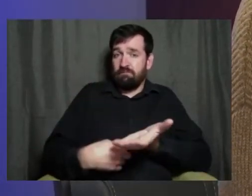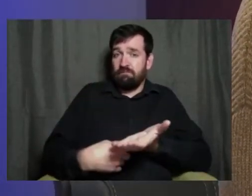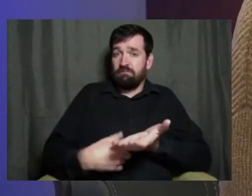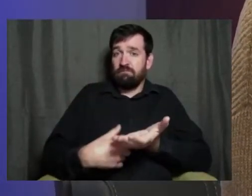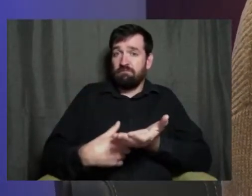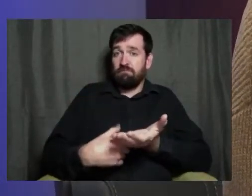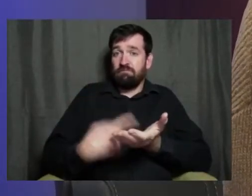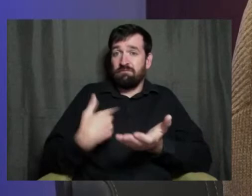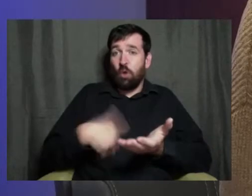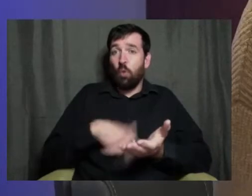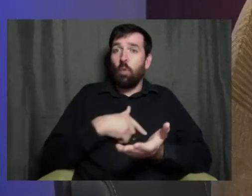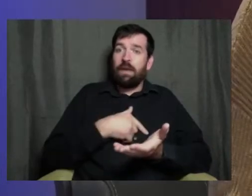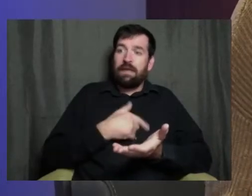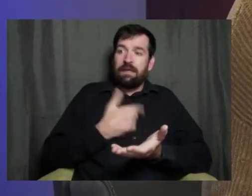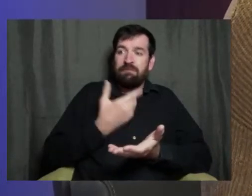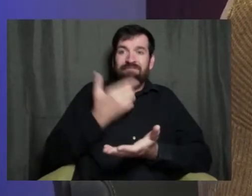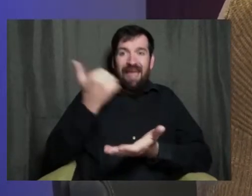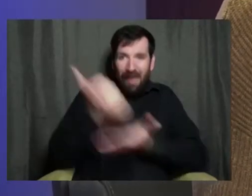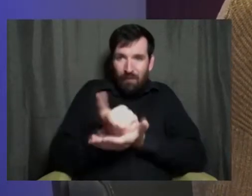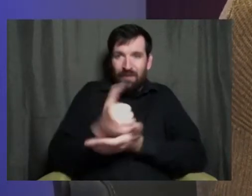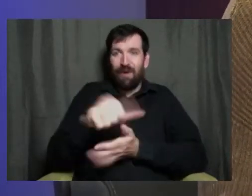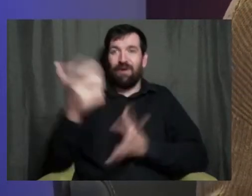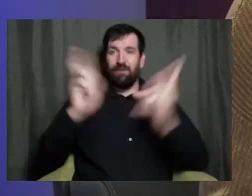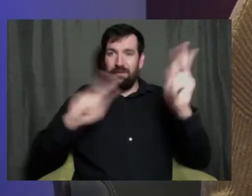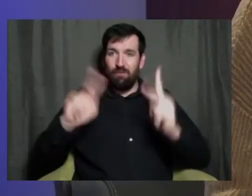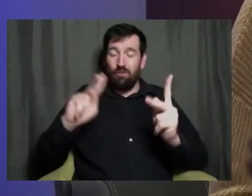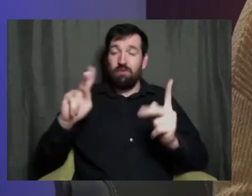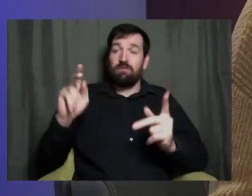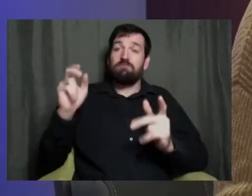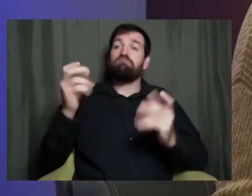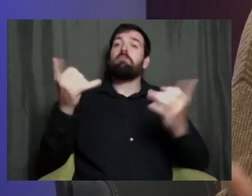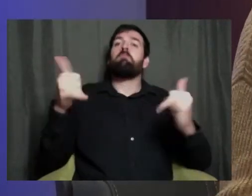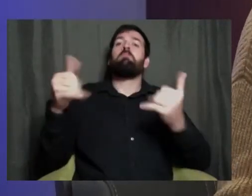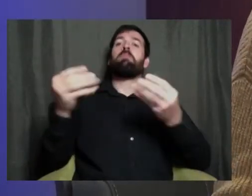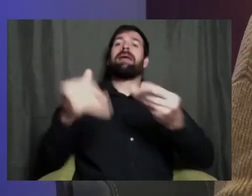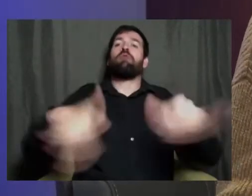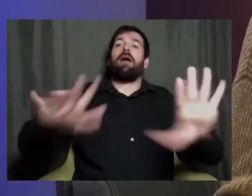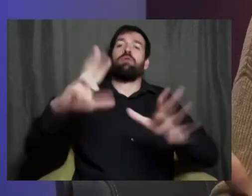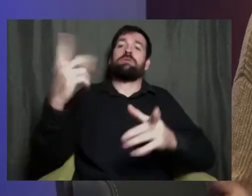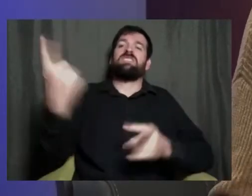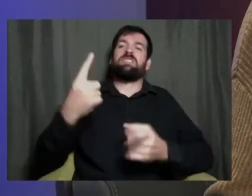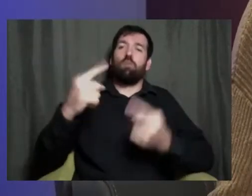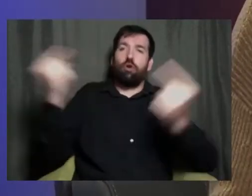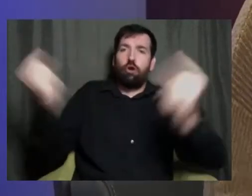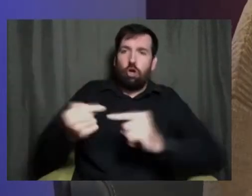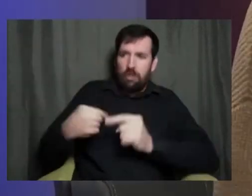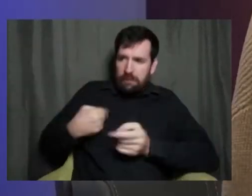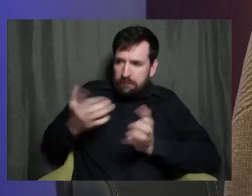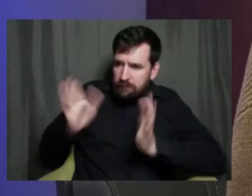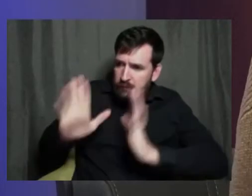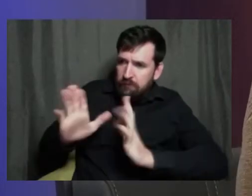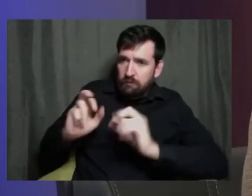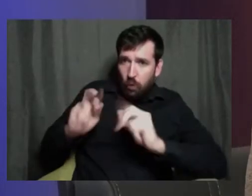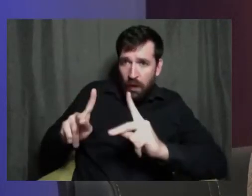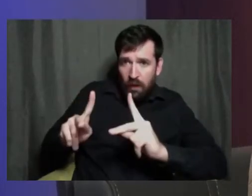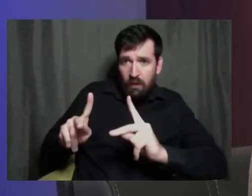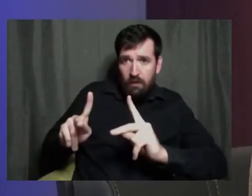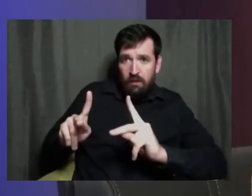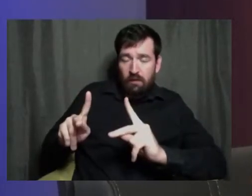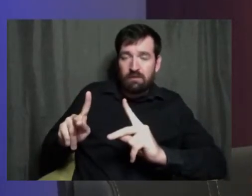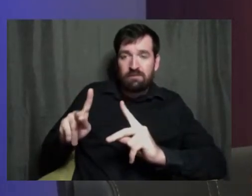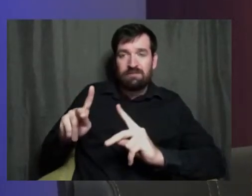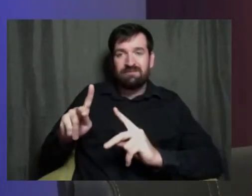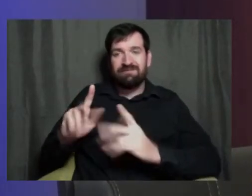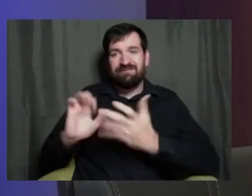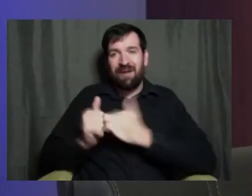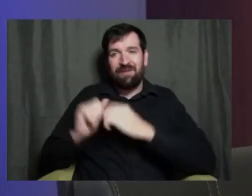others. And so when we're on the playground, they're that little and they're on the playground and someone's crying, we ask them what's wrong, and we help friends. And so this is a way of teaching our kids